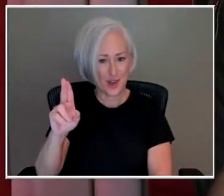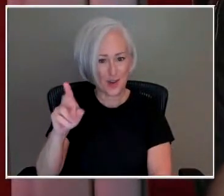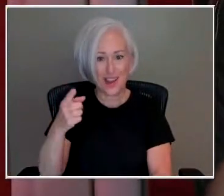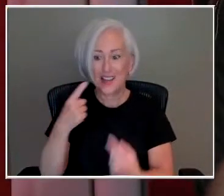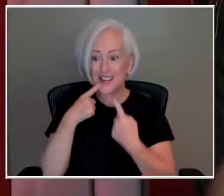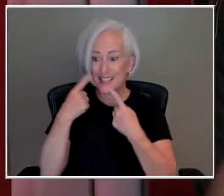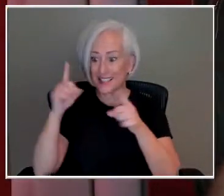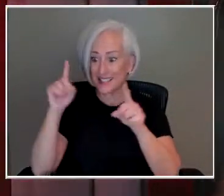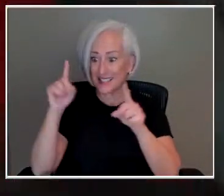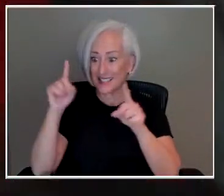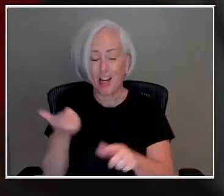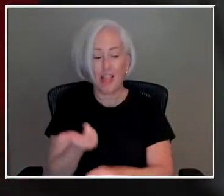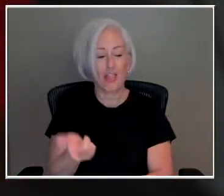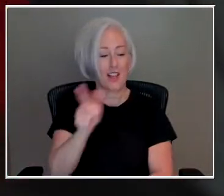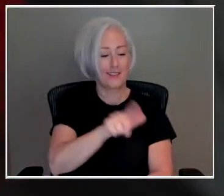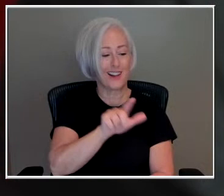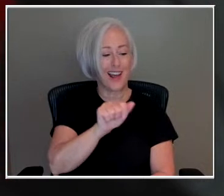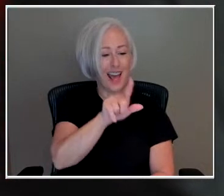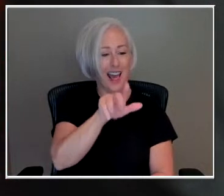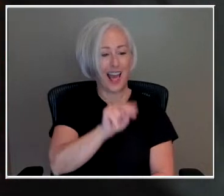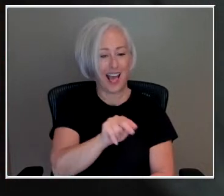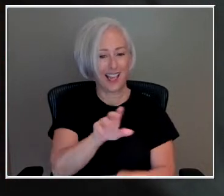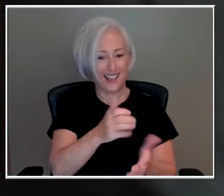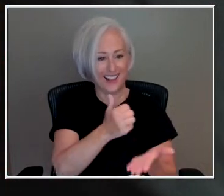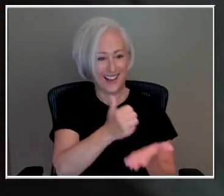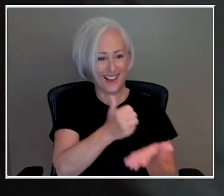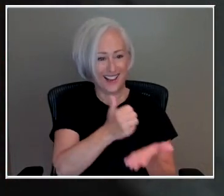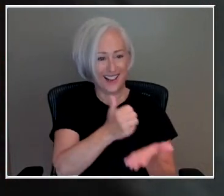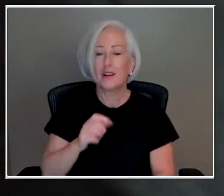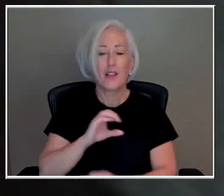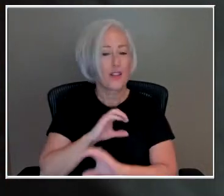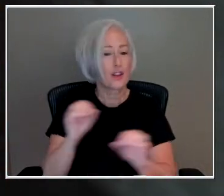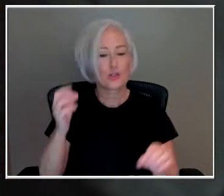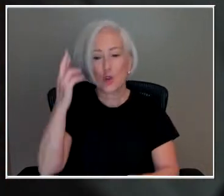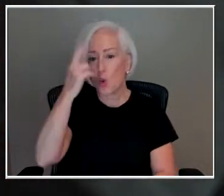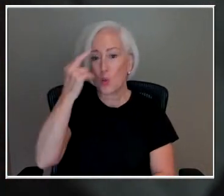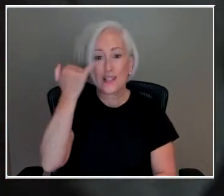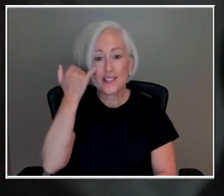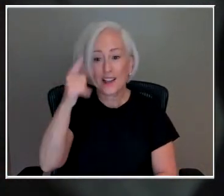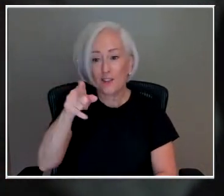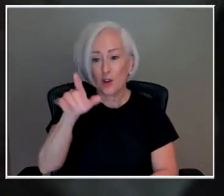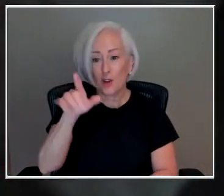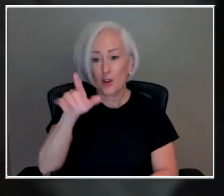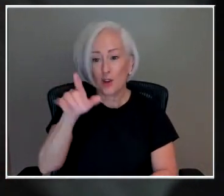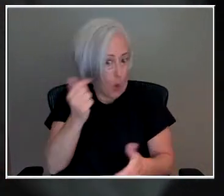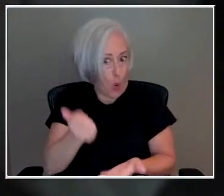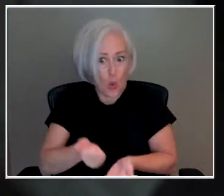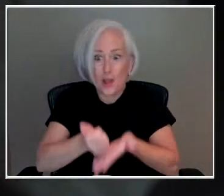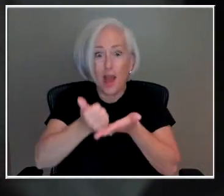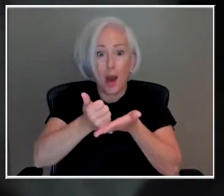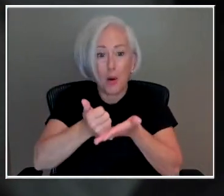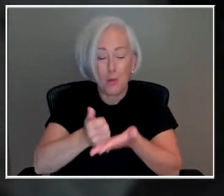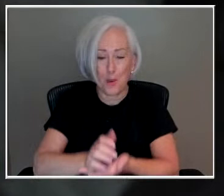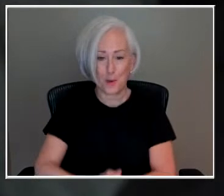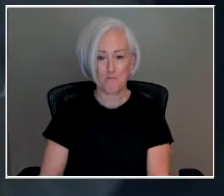it done, get it done. There's no reason not to. It'll do nothing but help you.